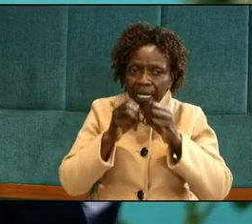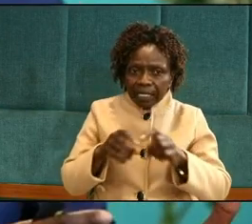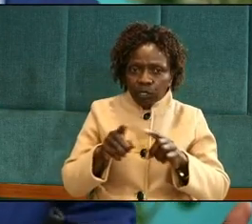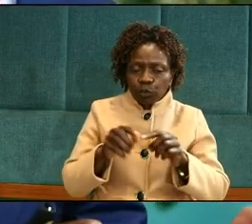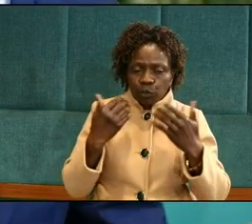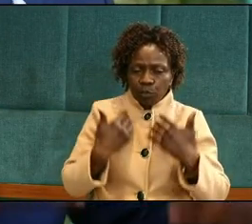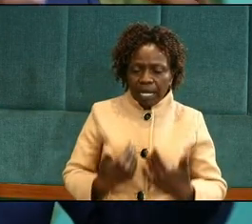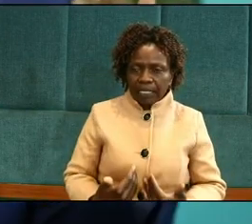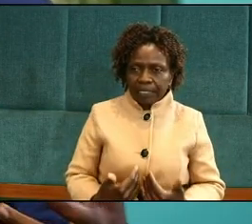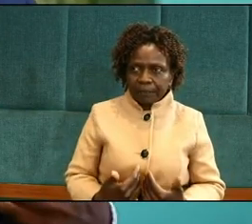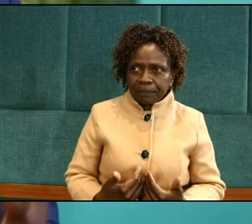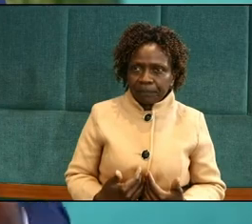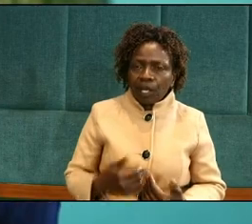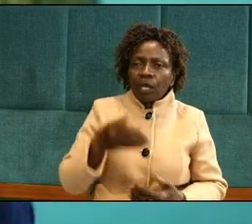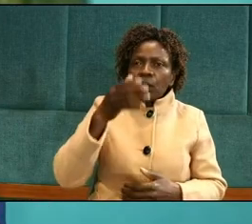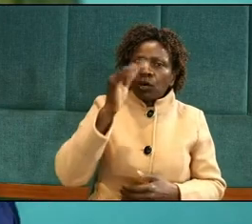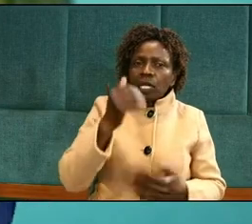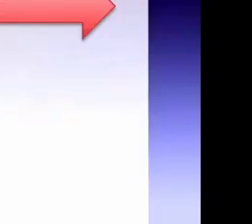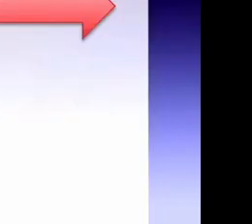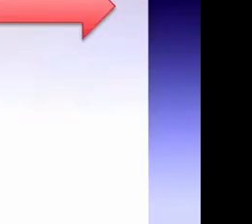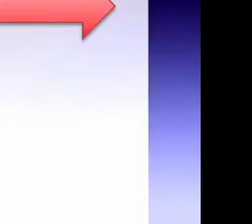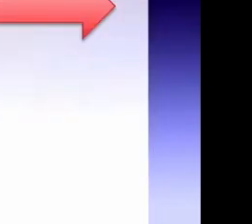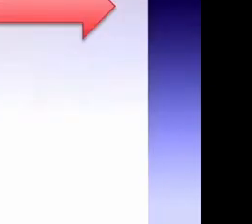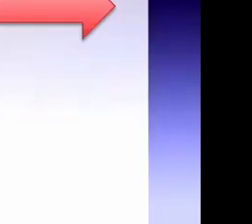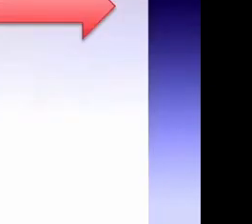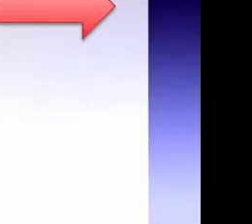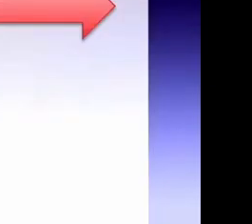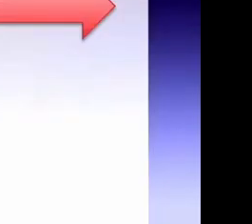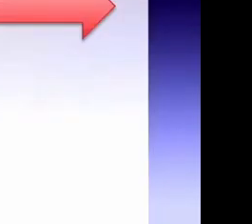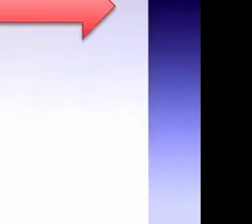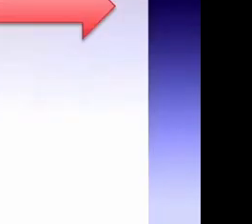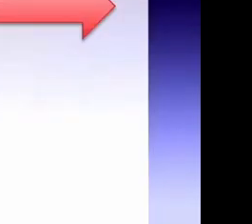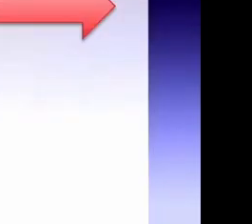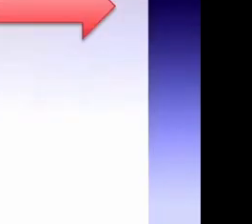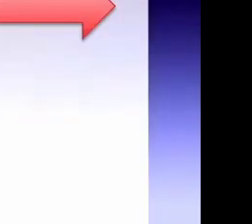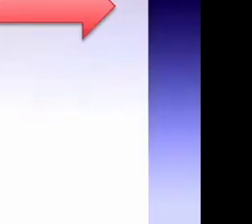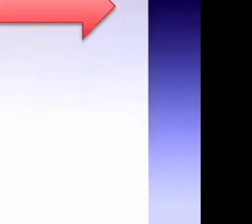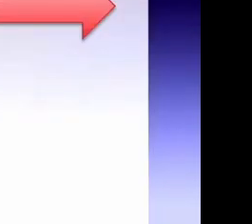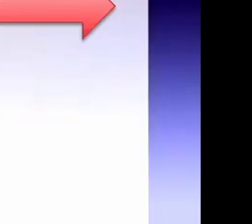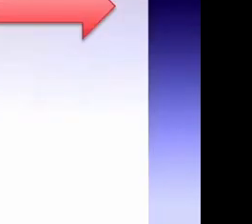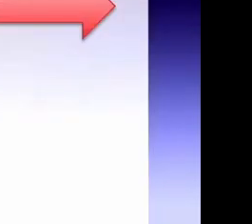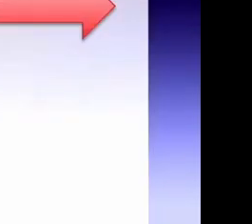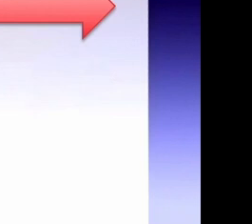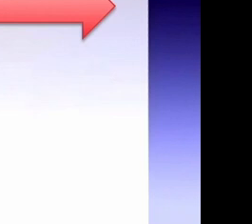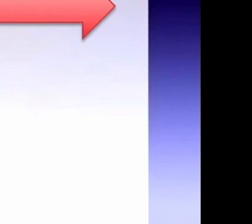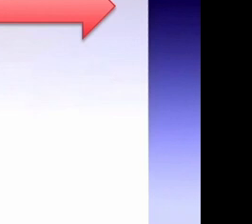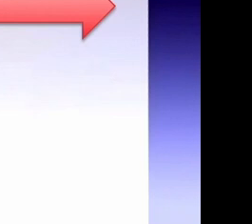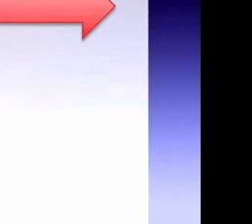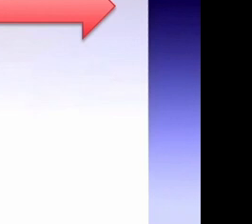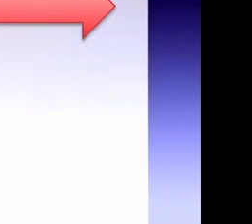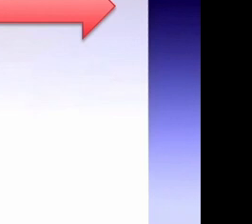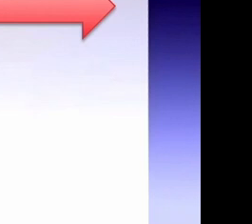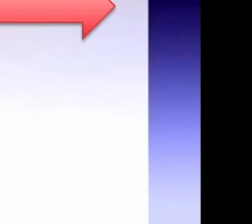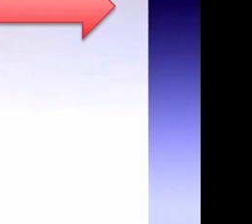to humanity. God has given this wonderful treasure to be a blessing. Marriage